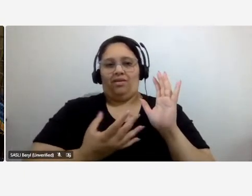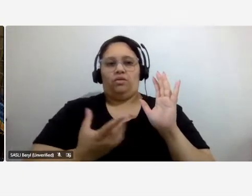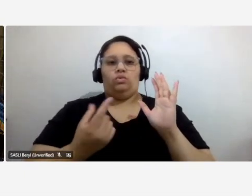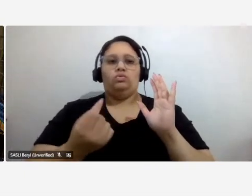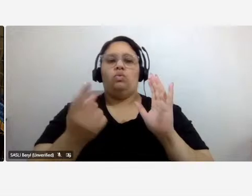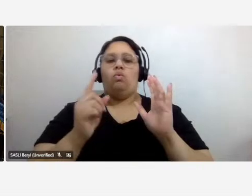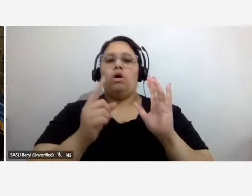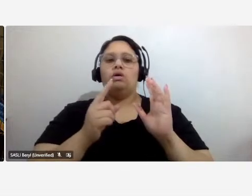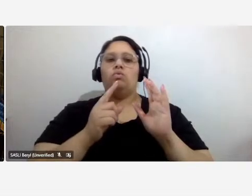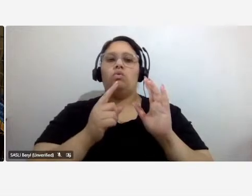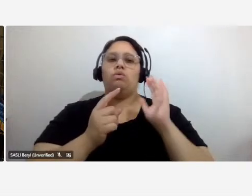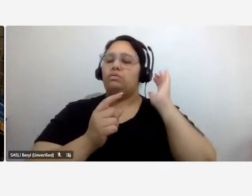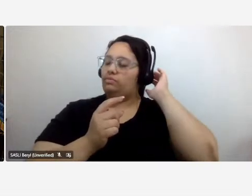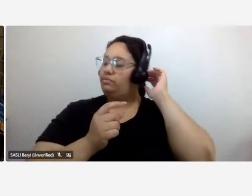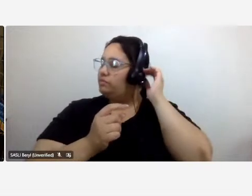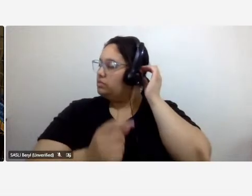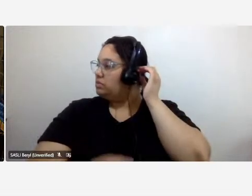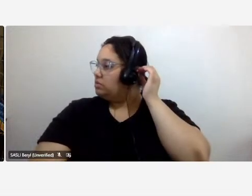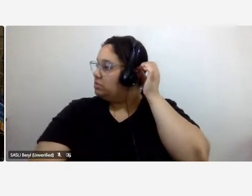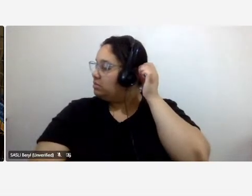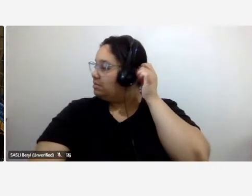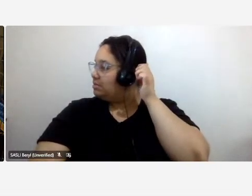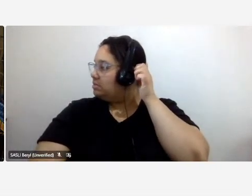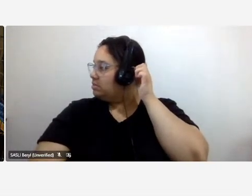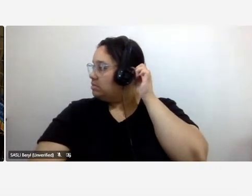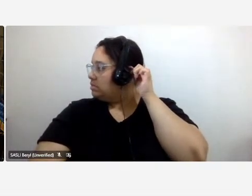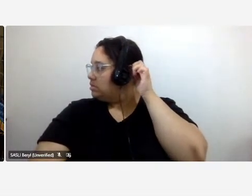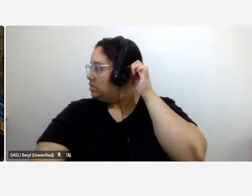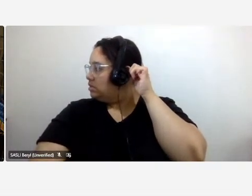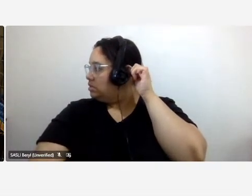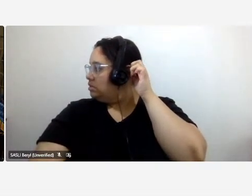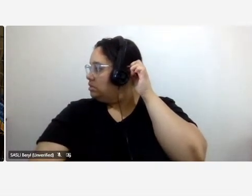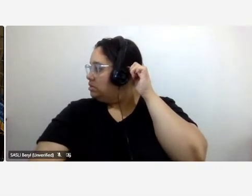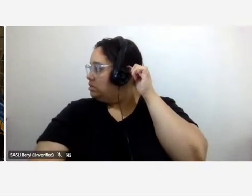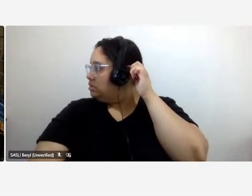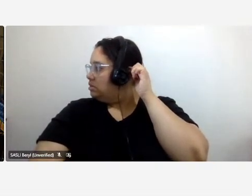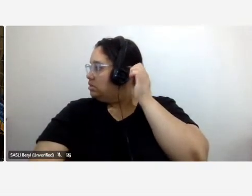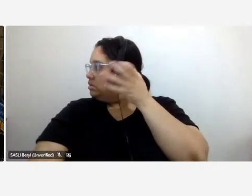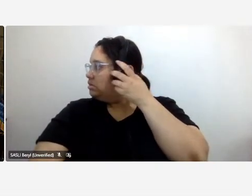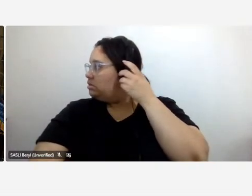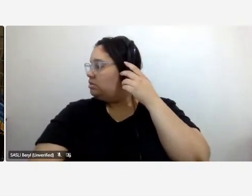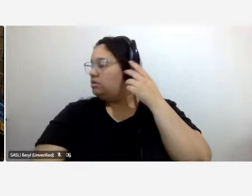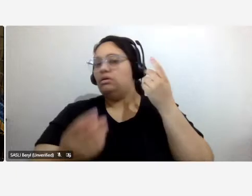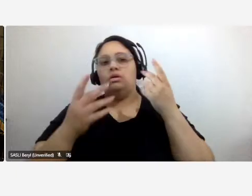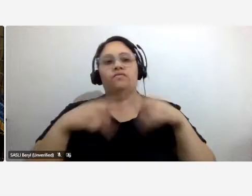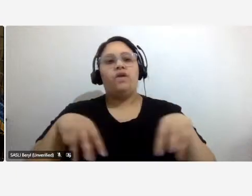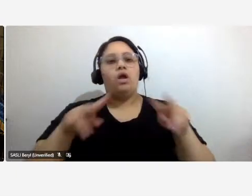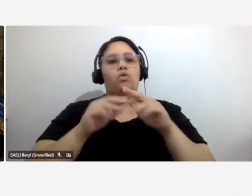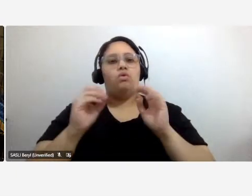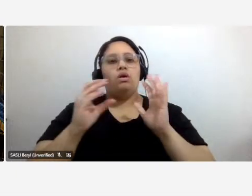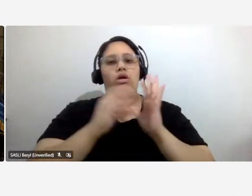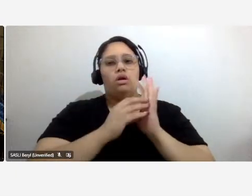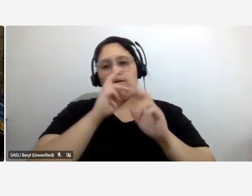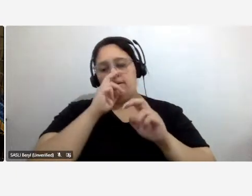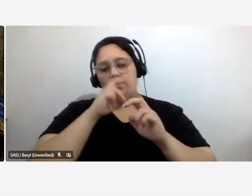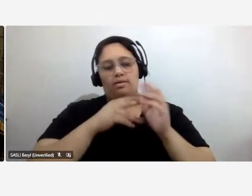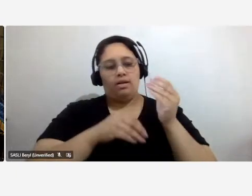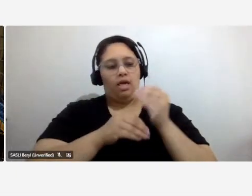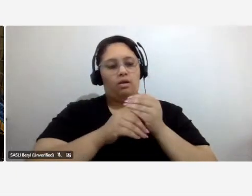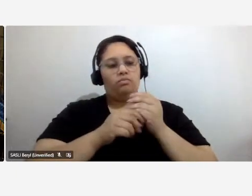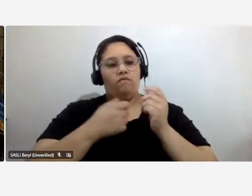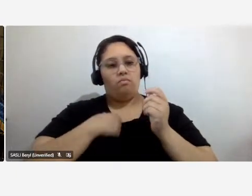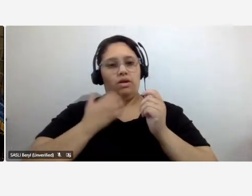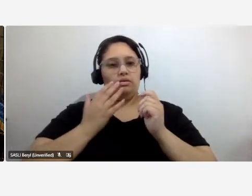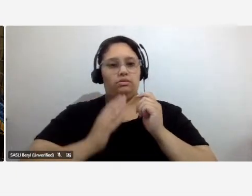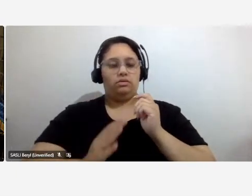a kind of a monetary value to it. So that's the kind of thing that certainly from my